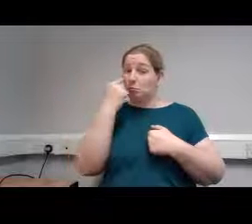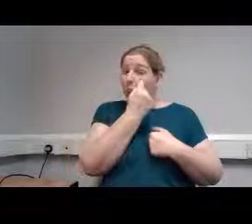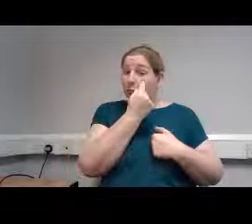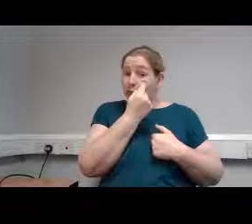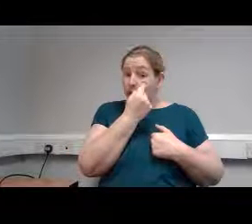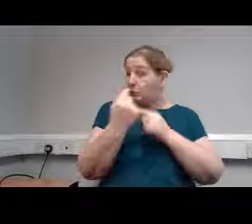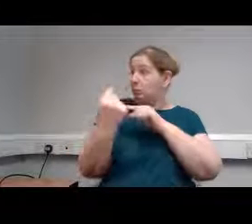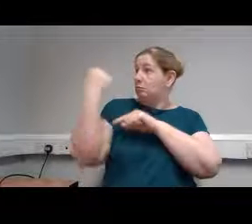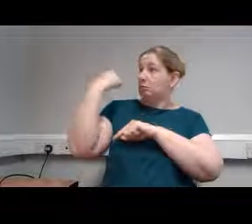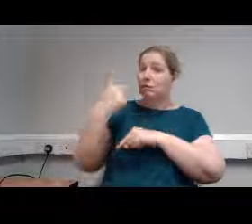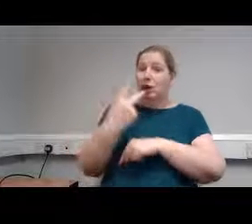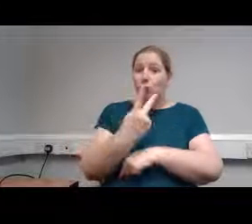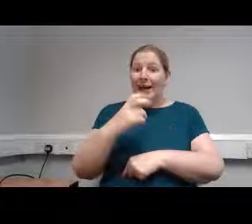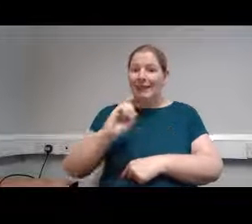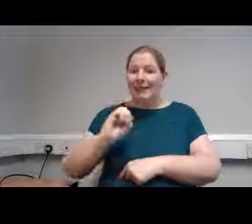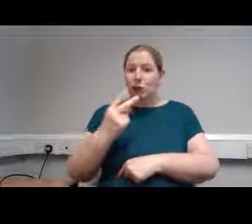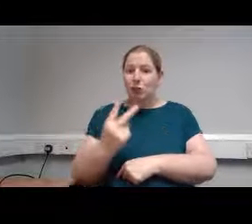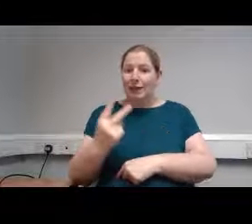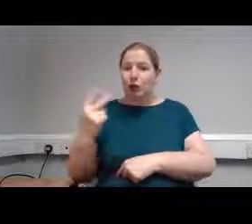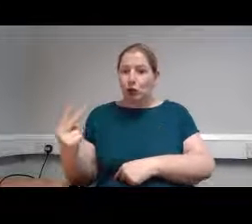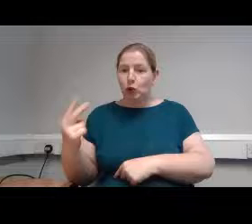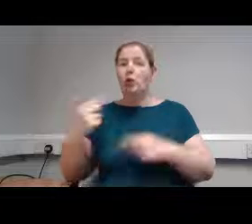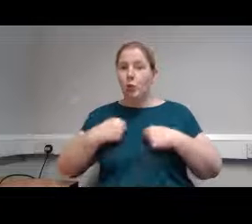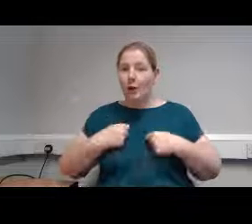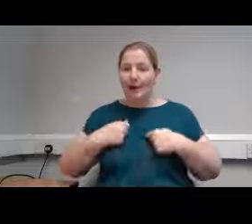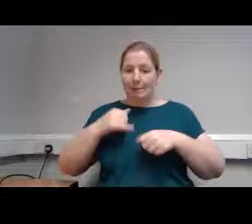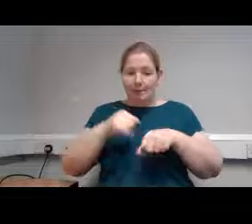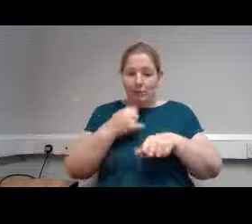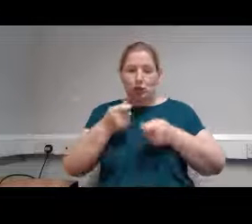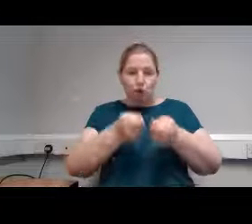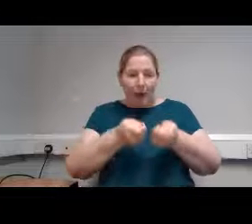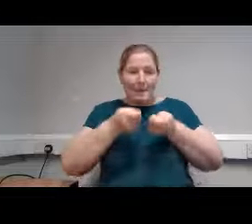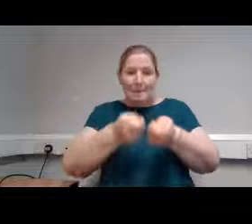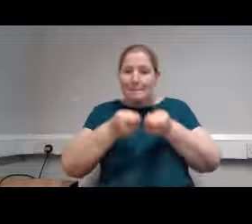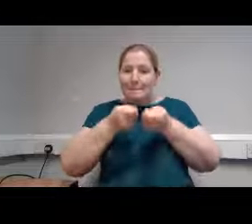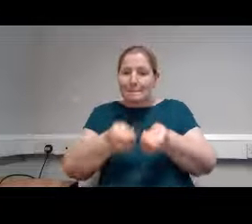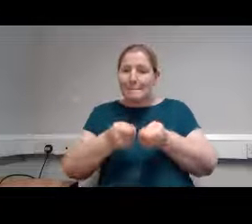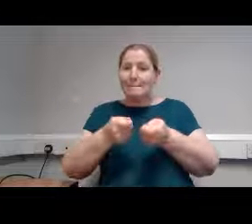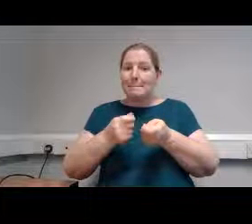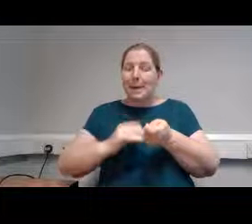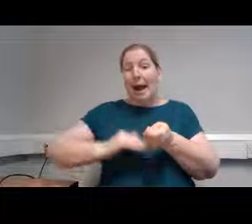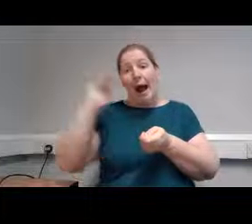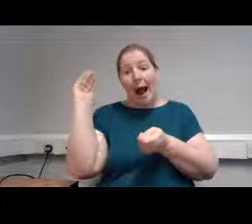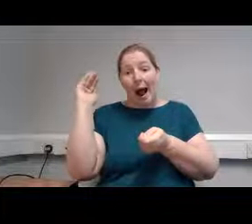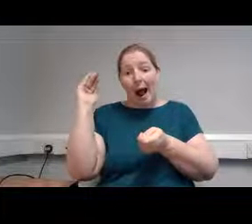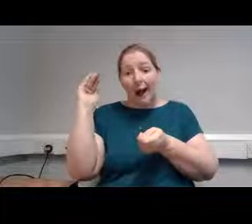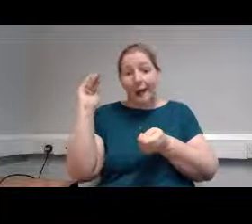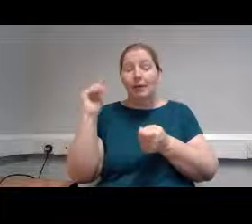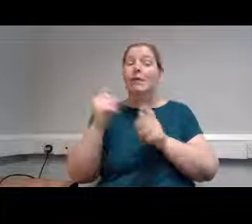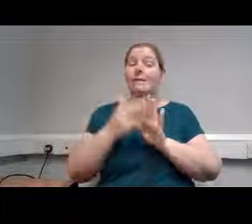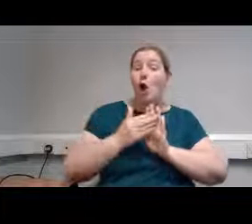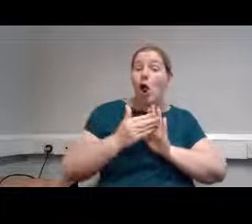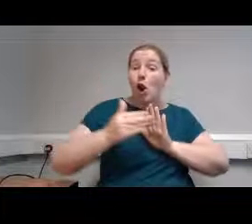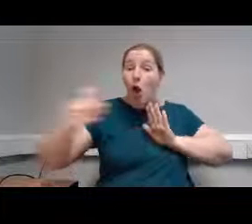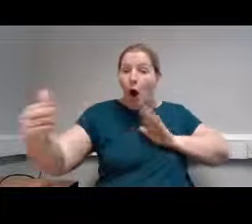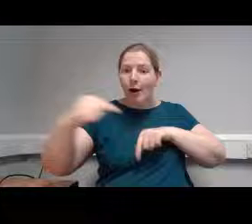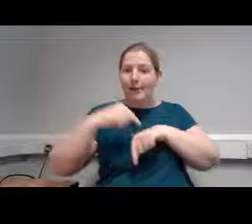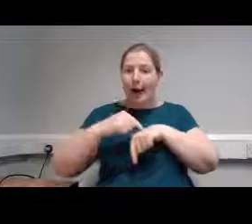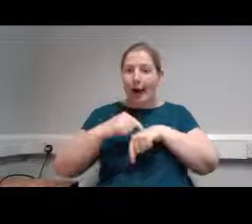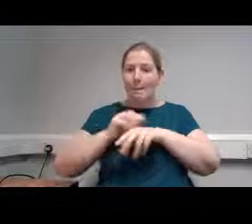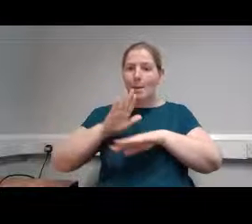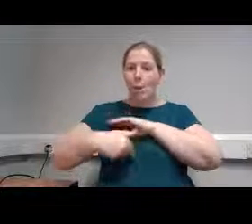medication. And also the patients prescribed have been prescribed longer than 6 months, the